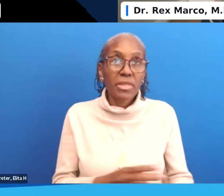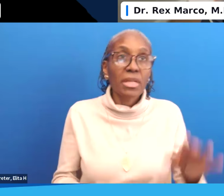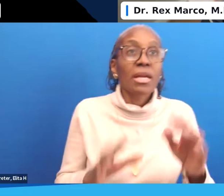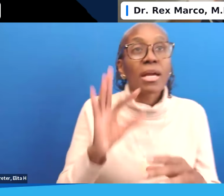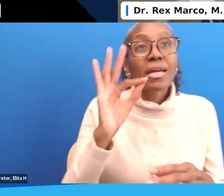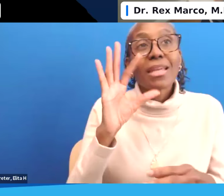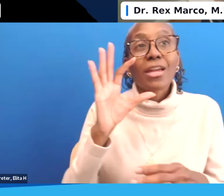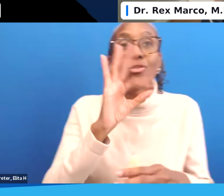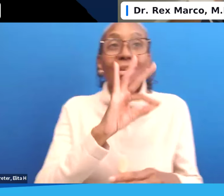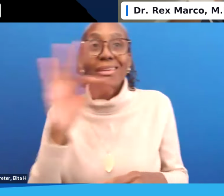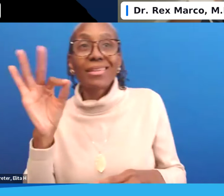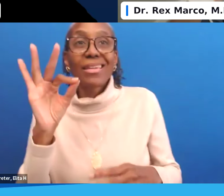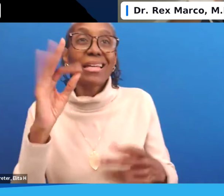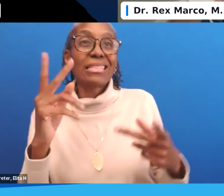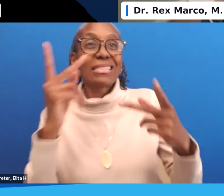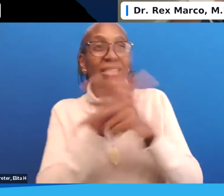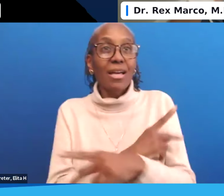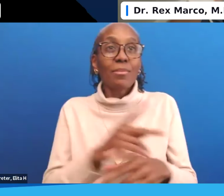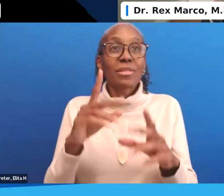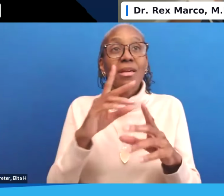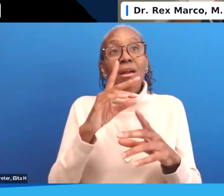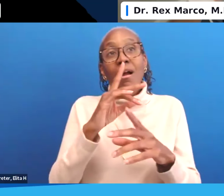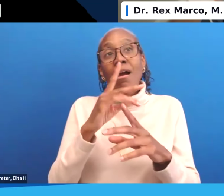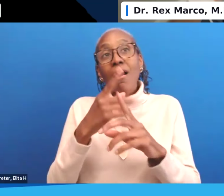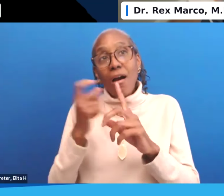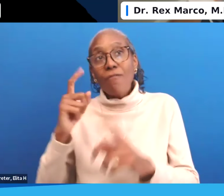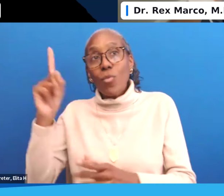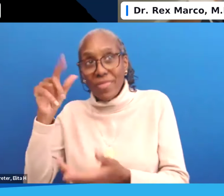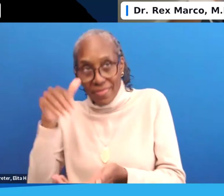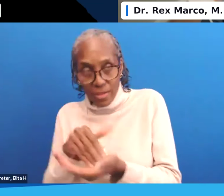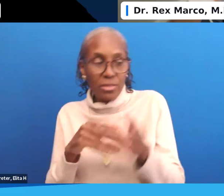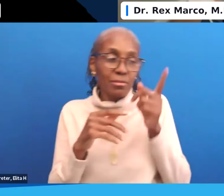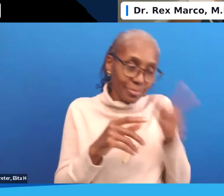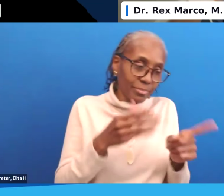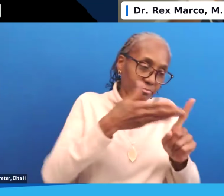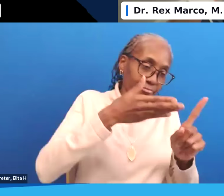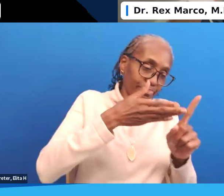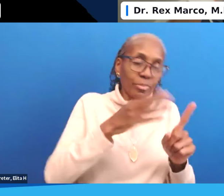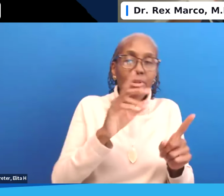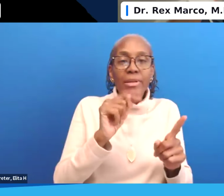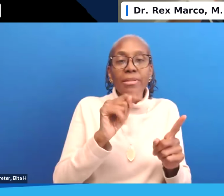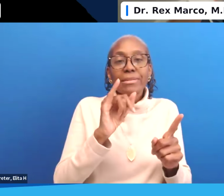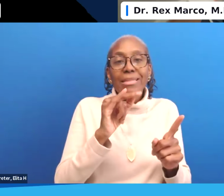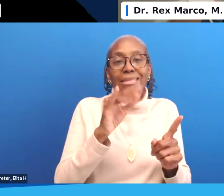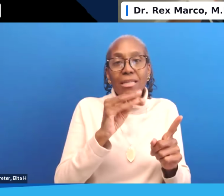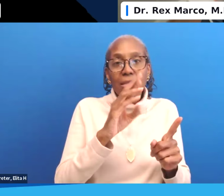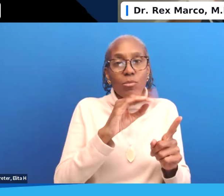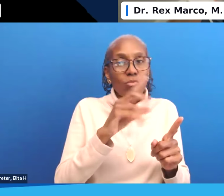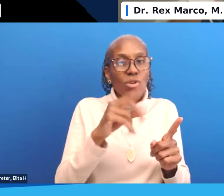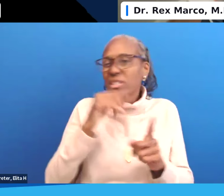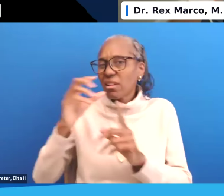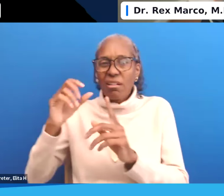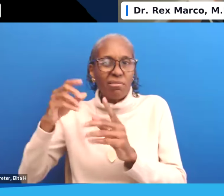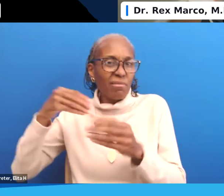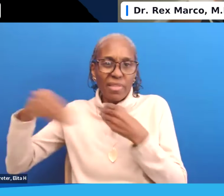999 times out of 1,000, we use the titanium rods, not anything